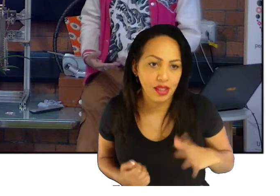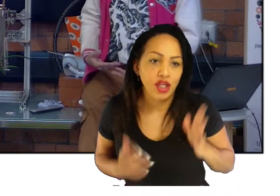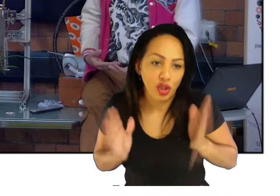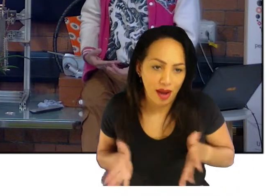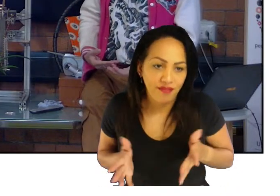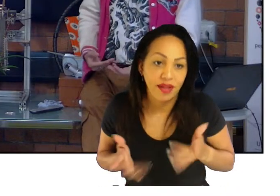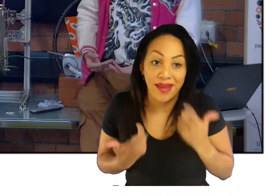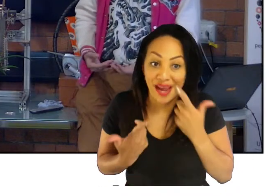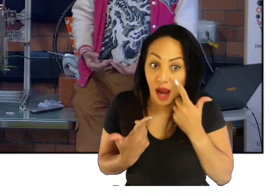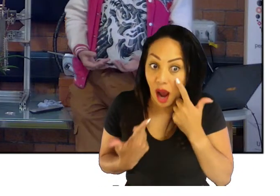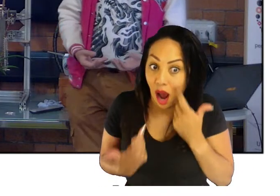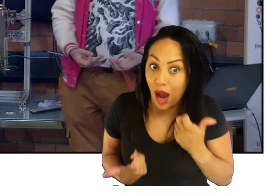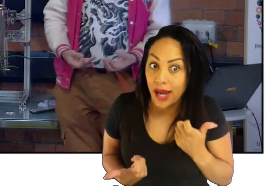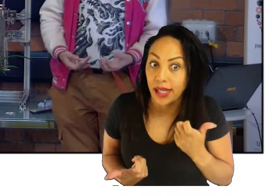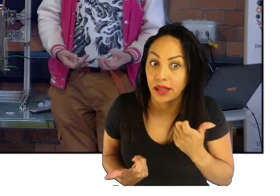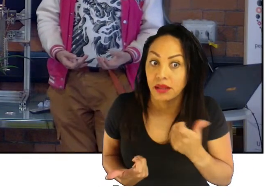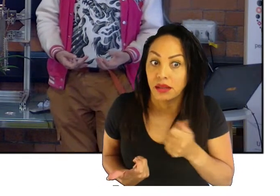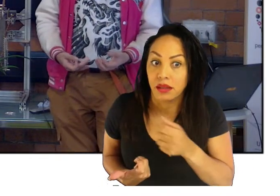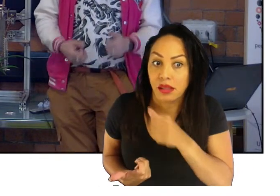it's hard.